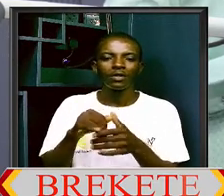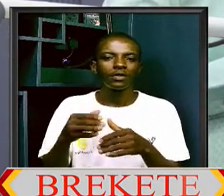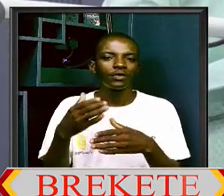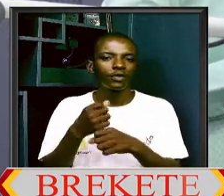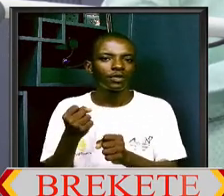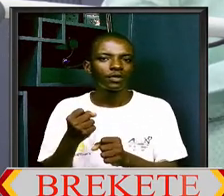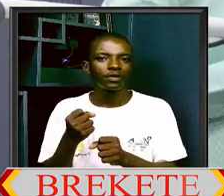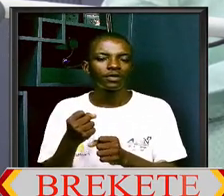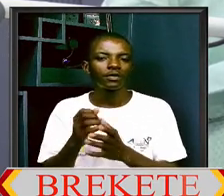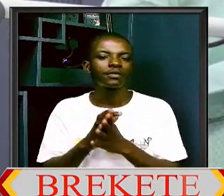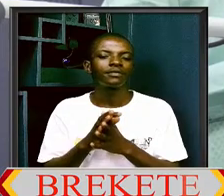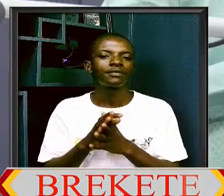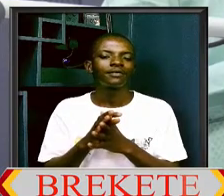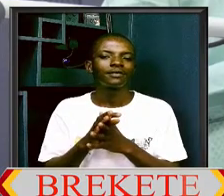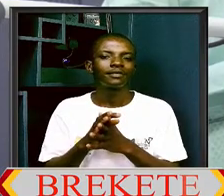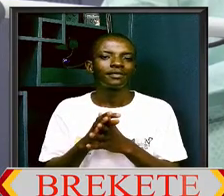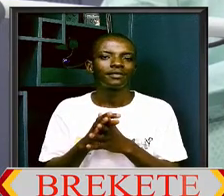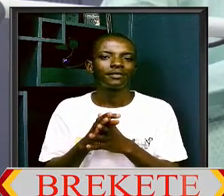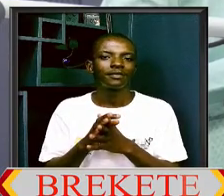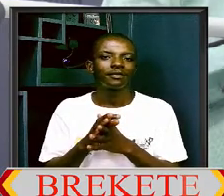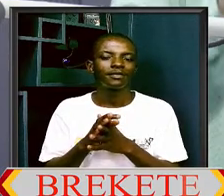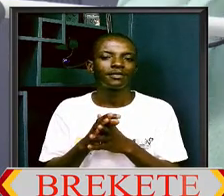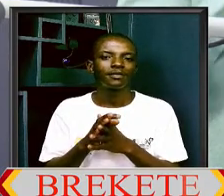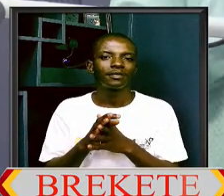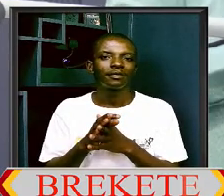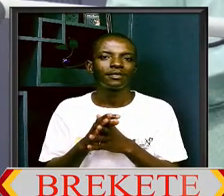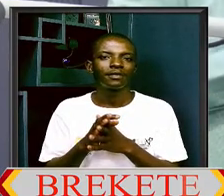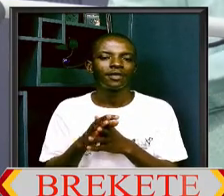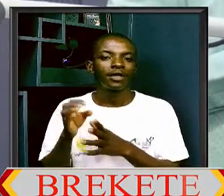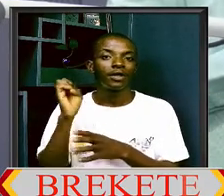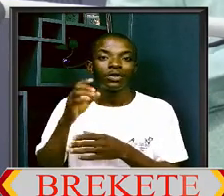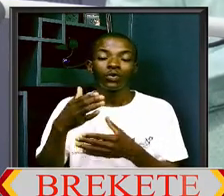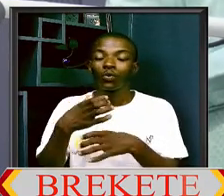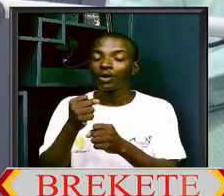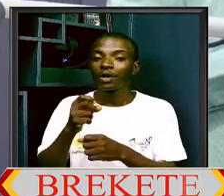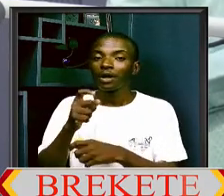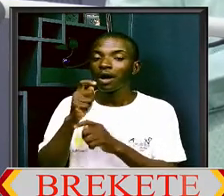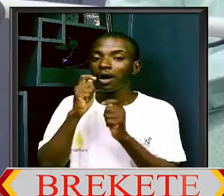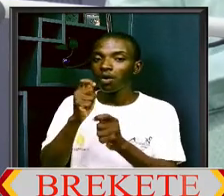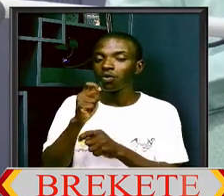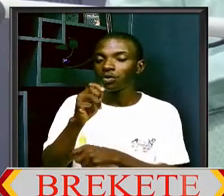me I win award oh you win